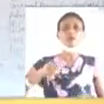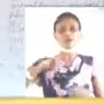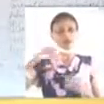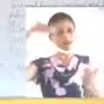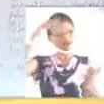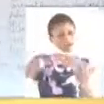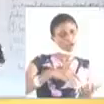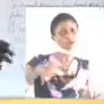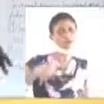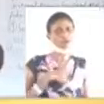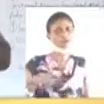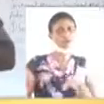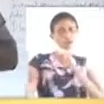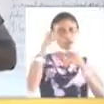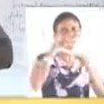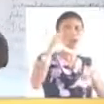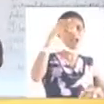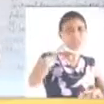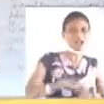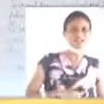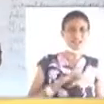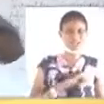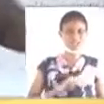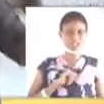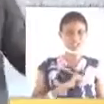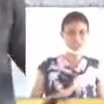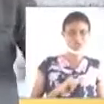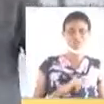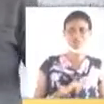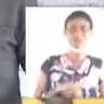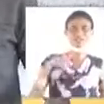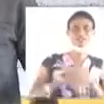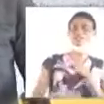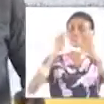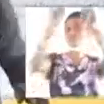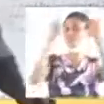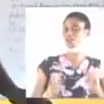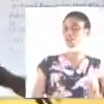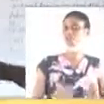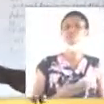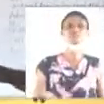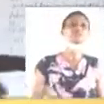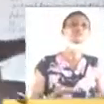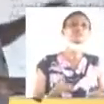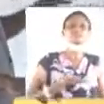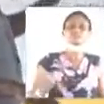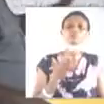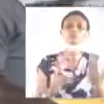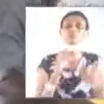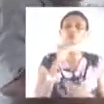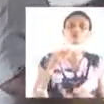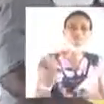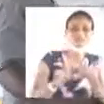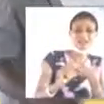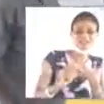we looked at attitude, stroke behavior or behaviors. In an exam, they may not just write it, what are the